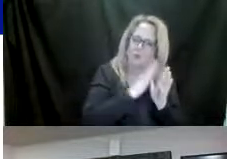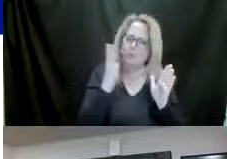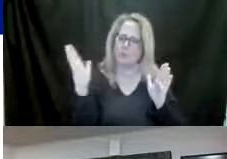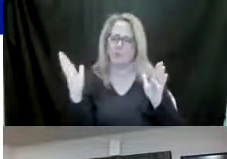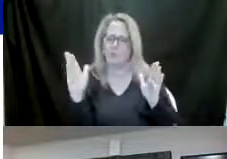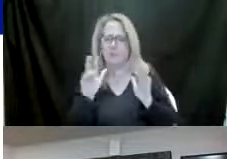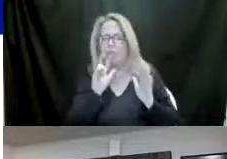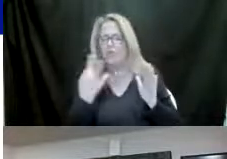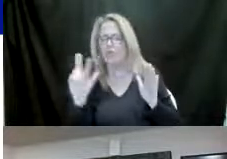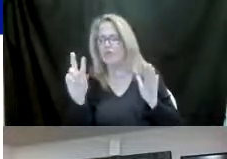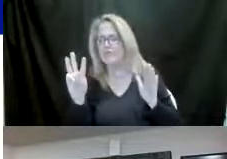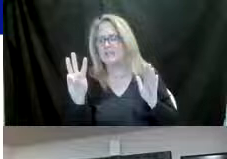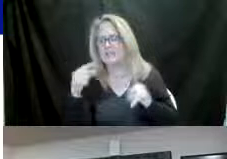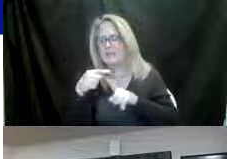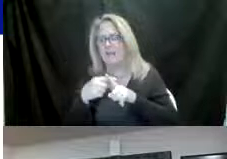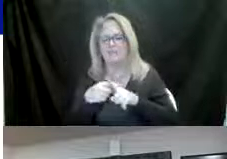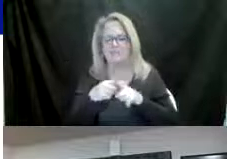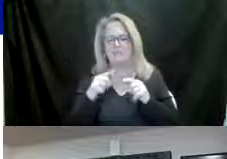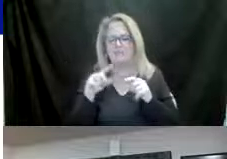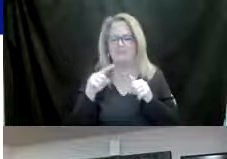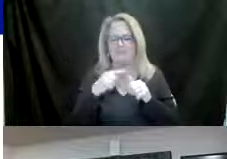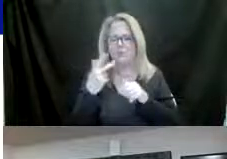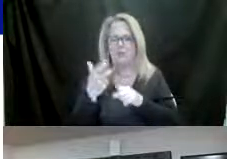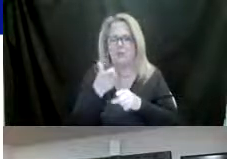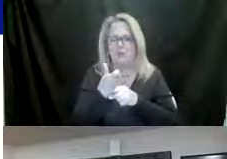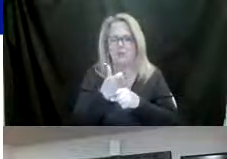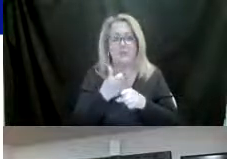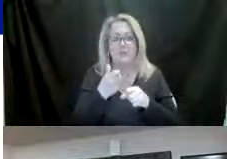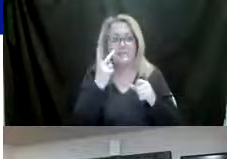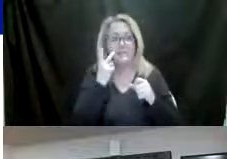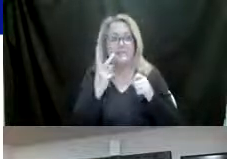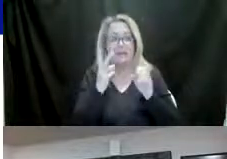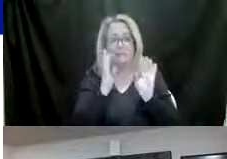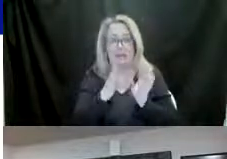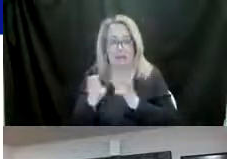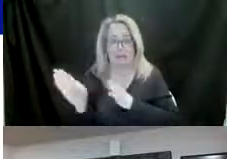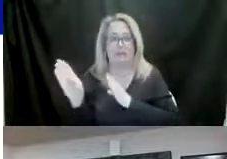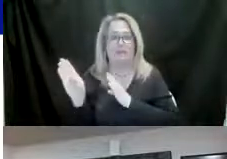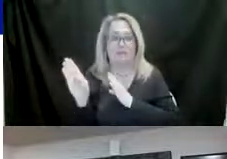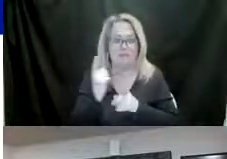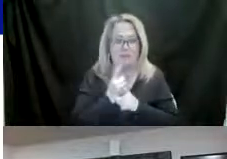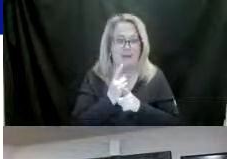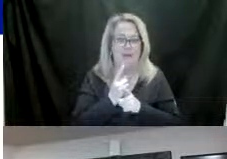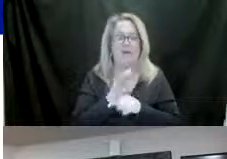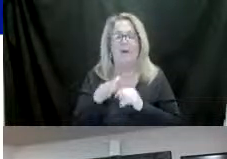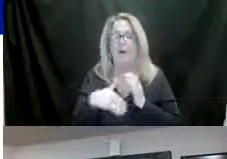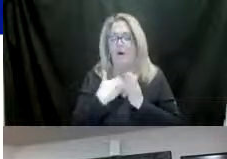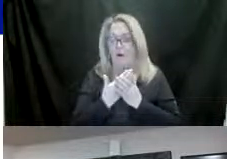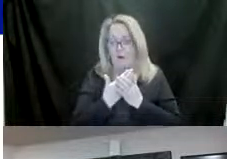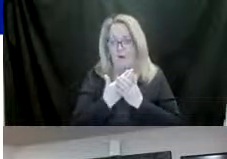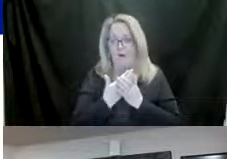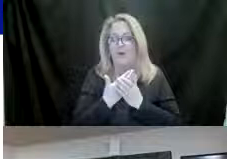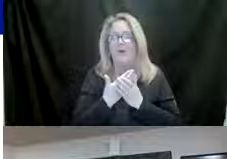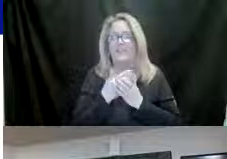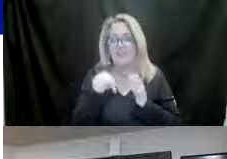life. The first one is forming relationships. Are you seeing a pattern here? Really, all of these areas require this forming a